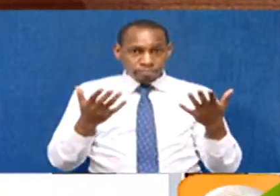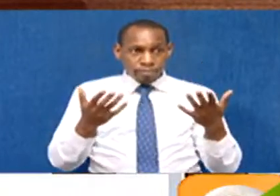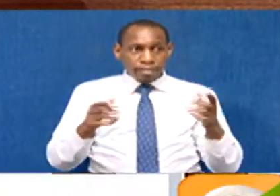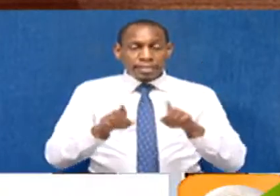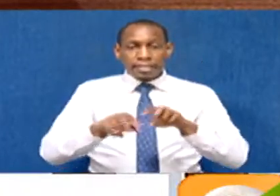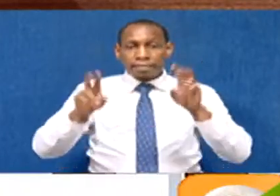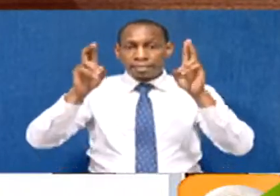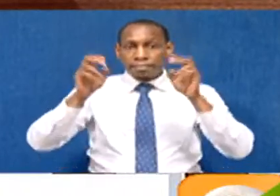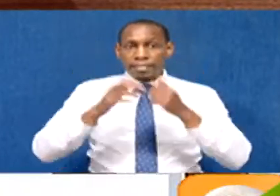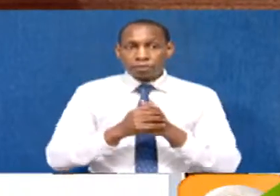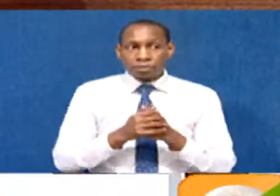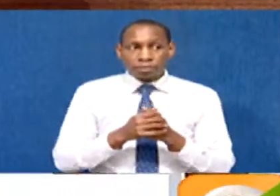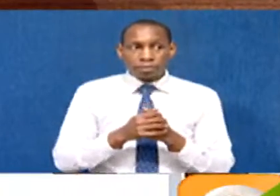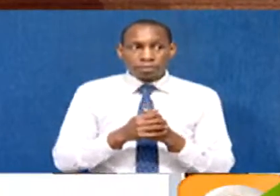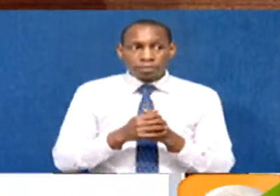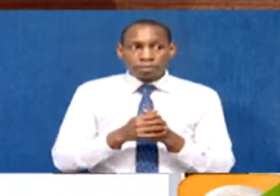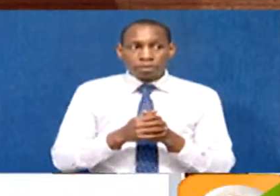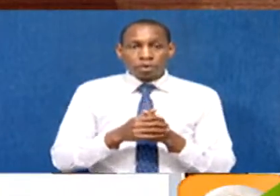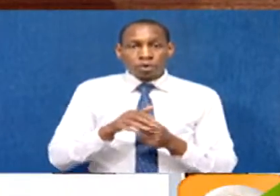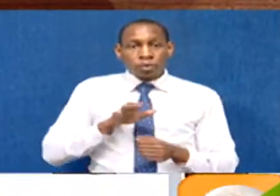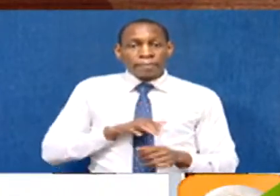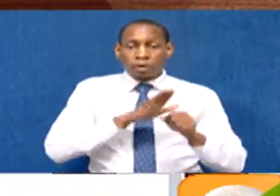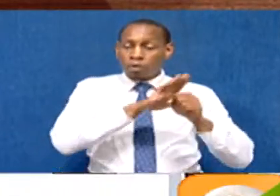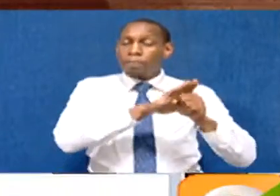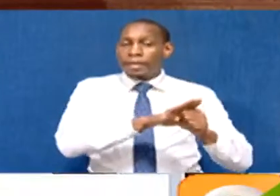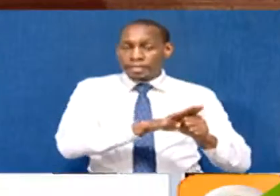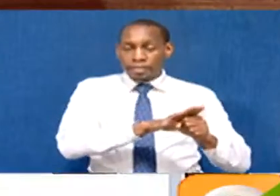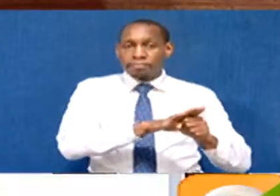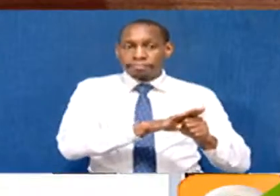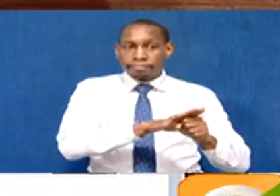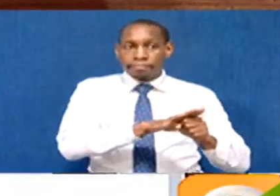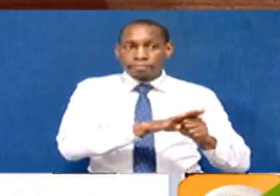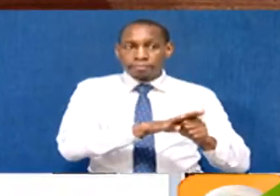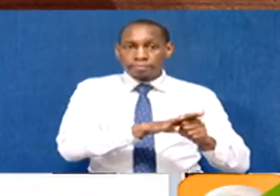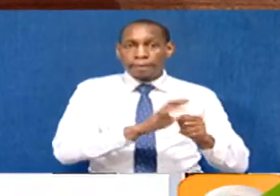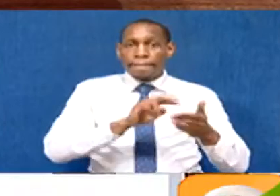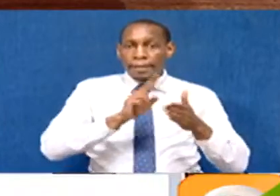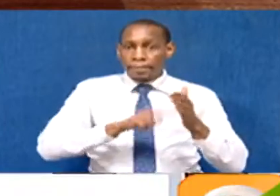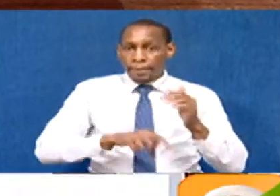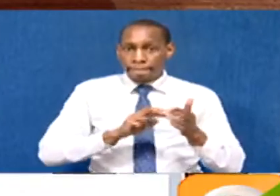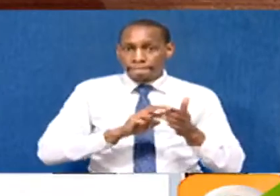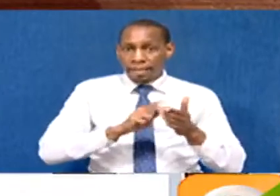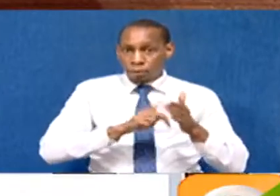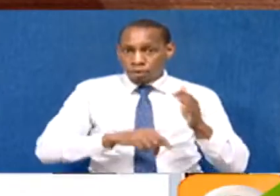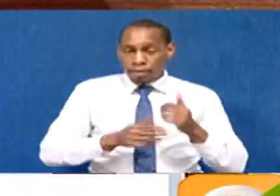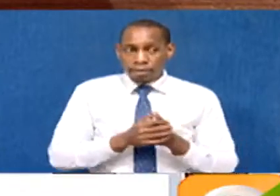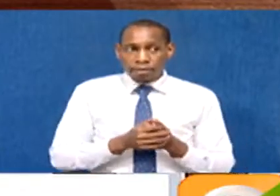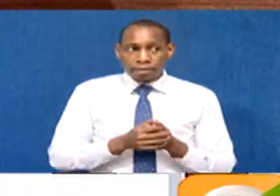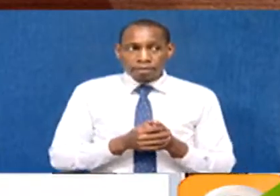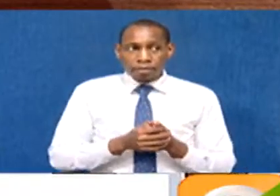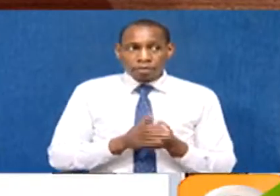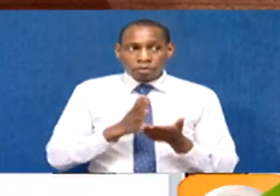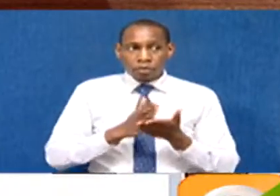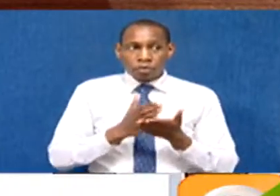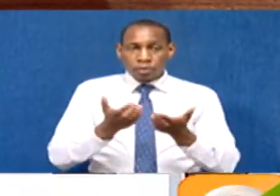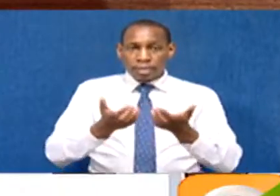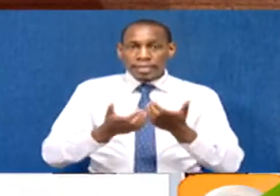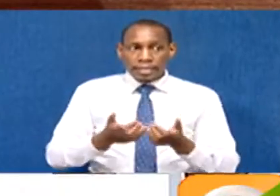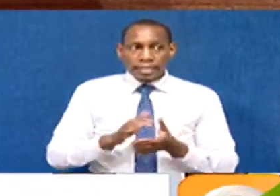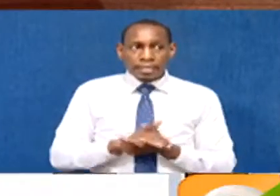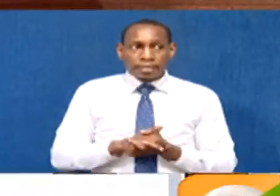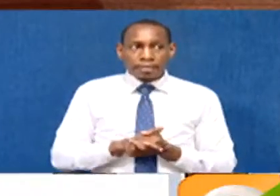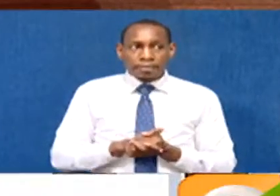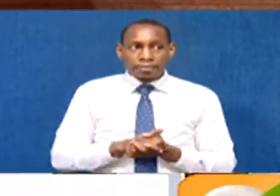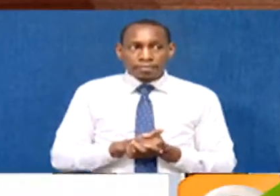are issues that put women at a disadvantage. And therefore, that is what necessitated the need even for